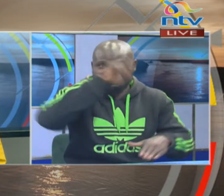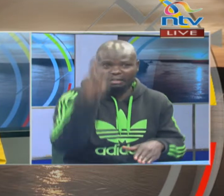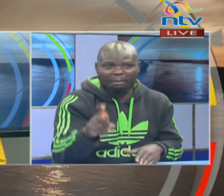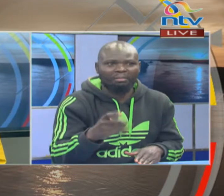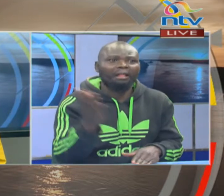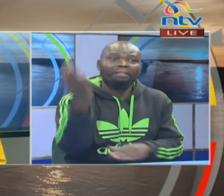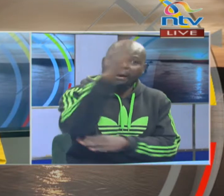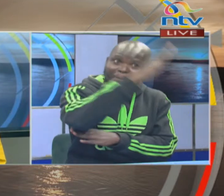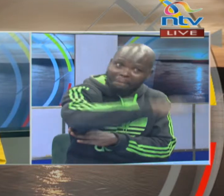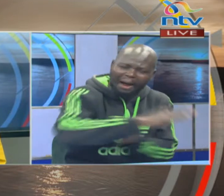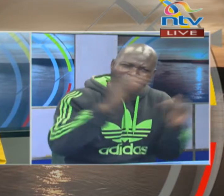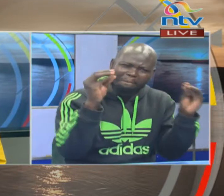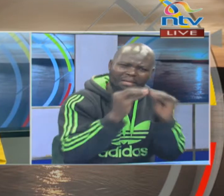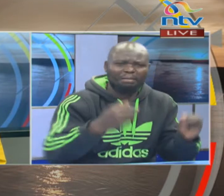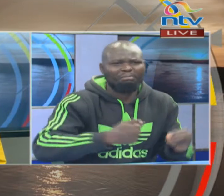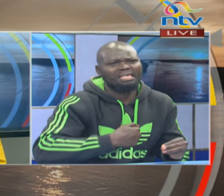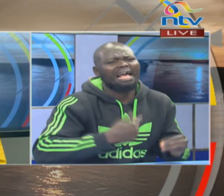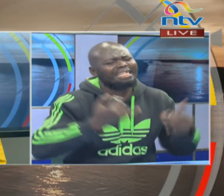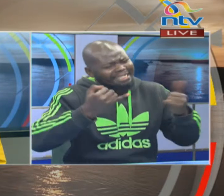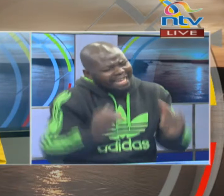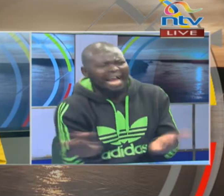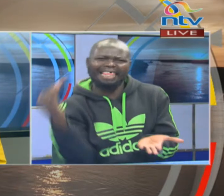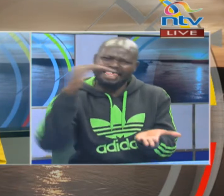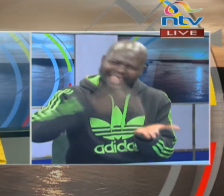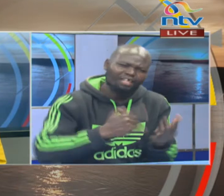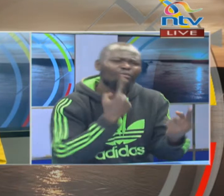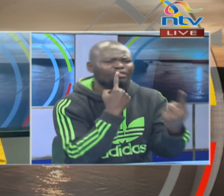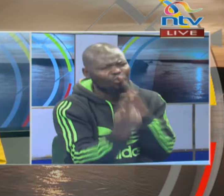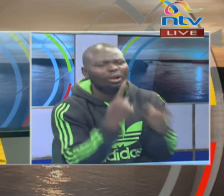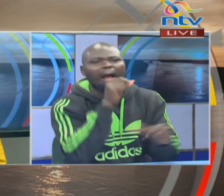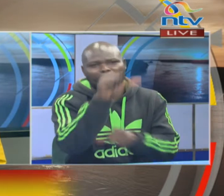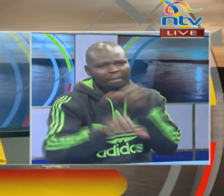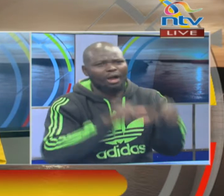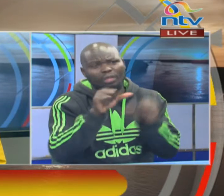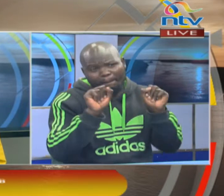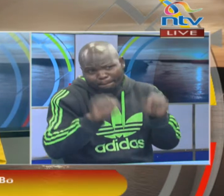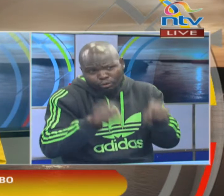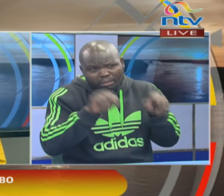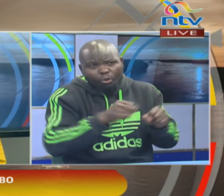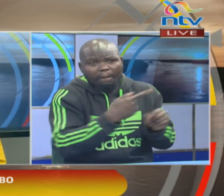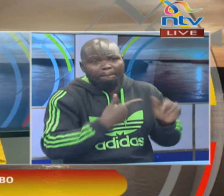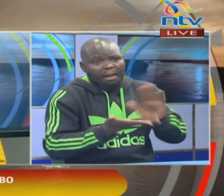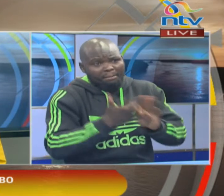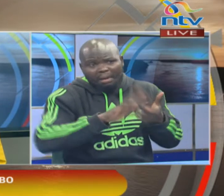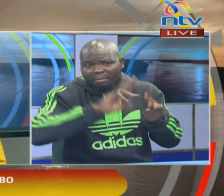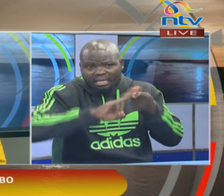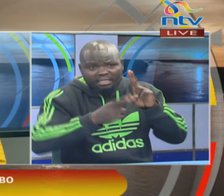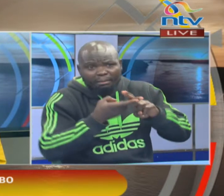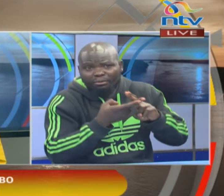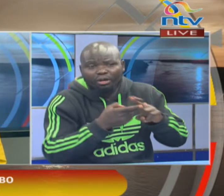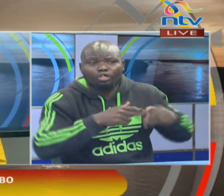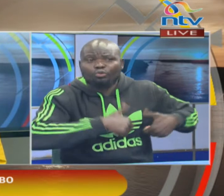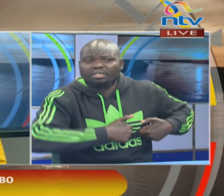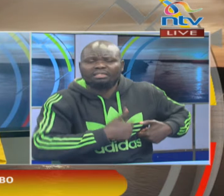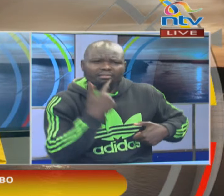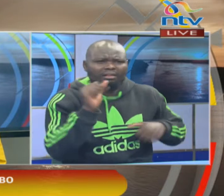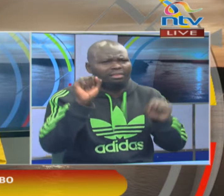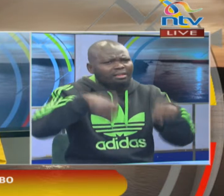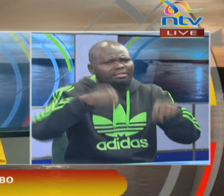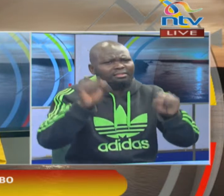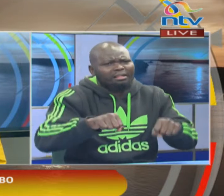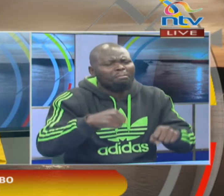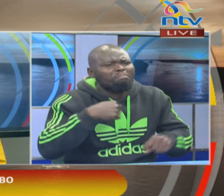until she finished Form 4 and finished the exams. And now I tried again talking with her